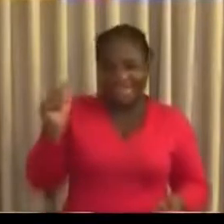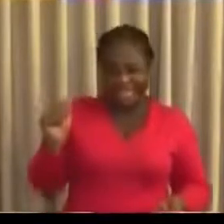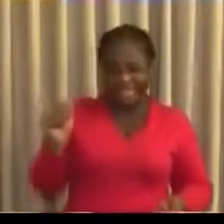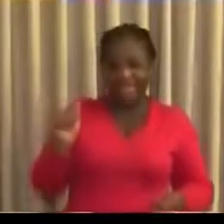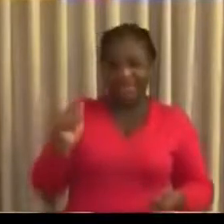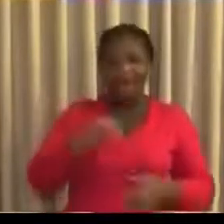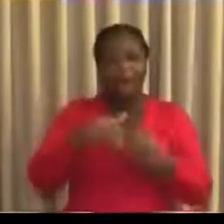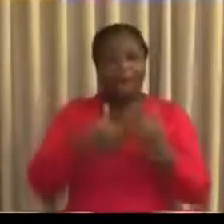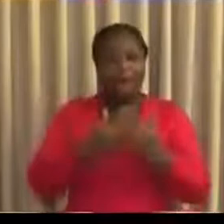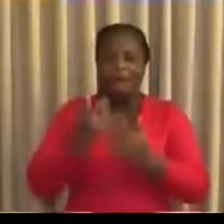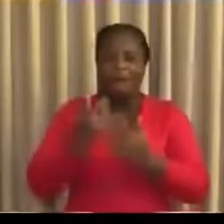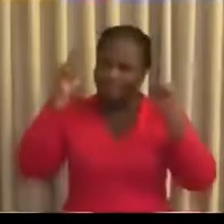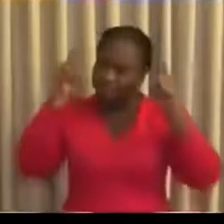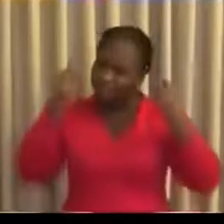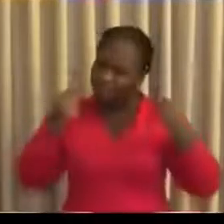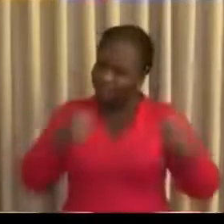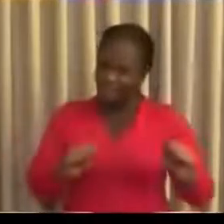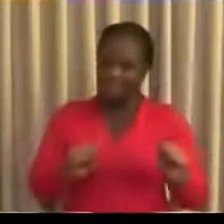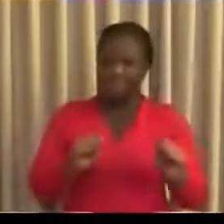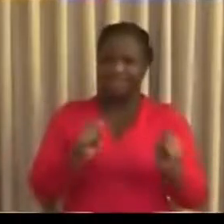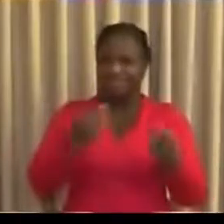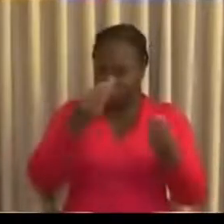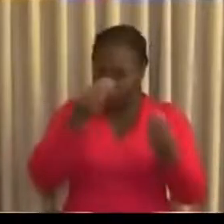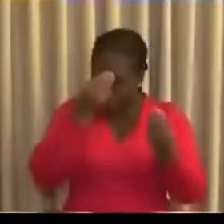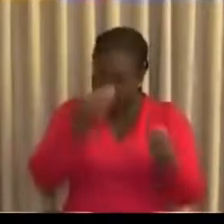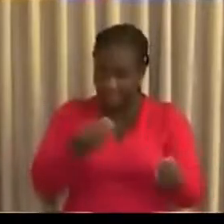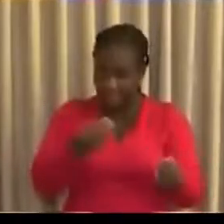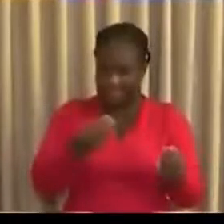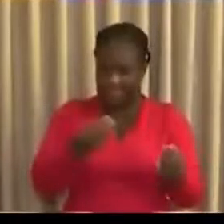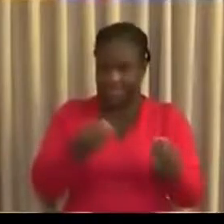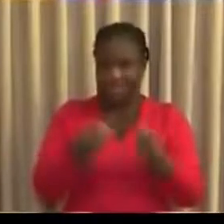nye lo. Ni modrumo, iba wa wo fè.